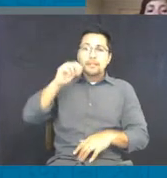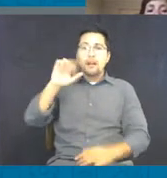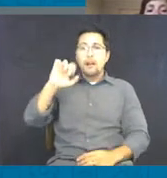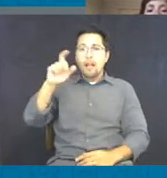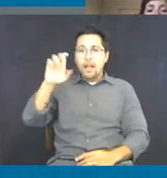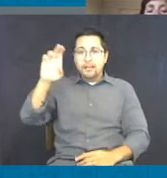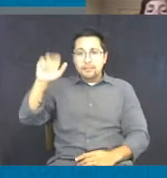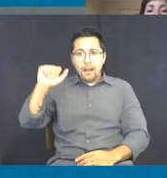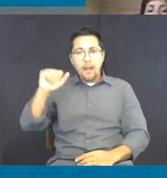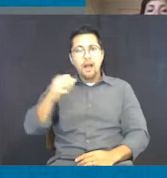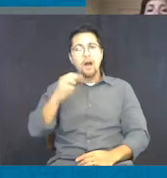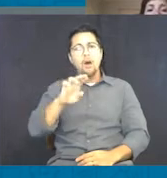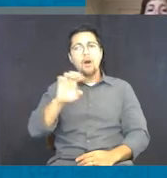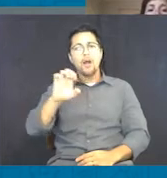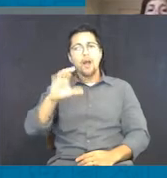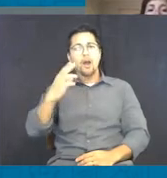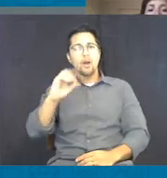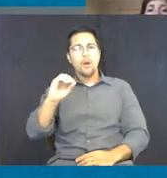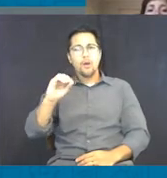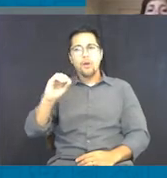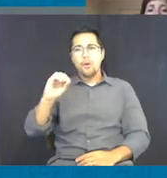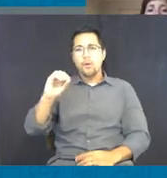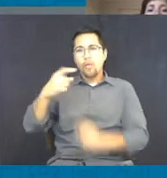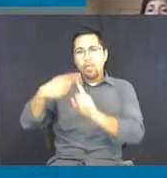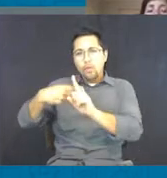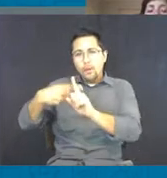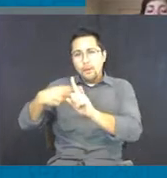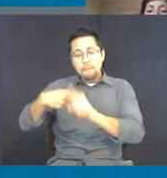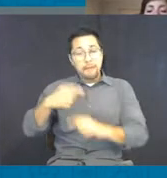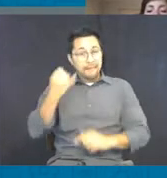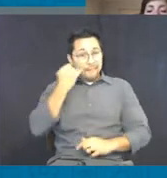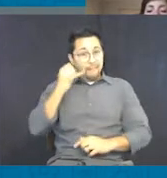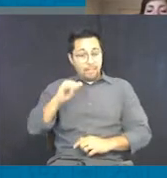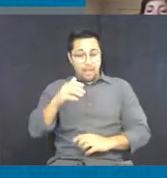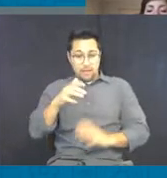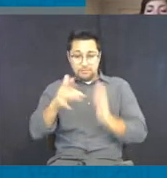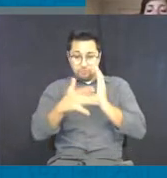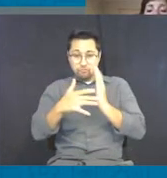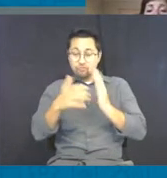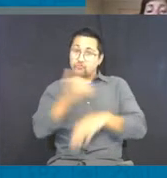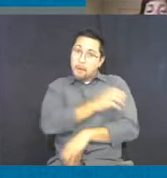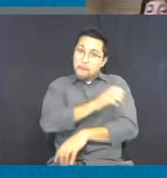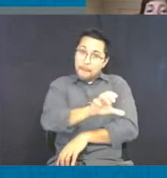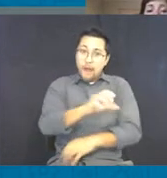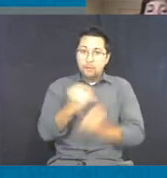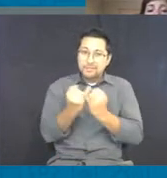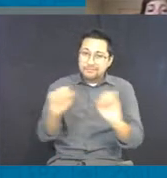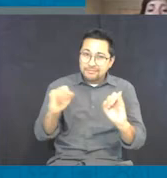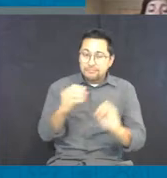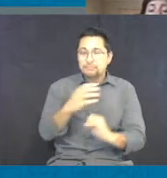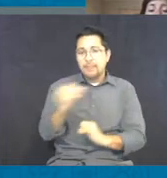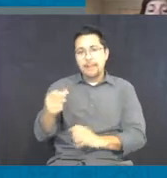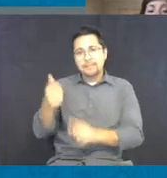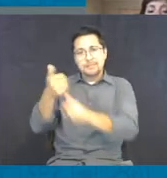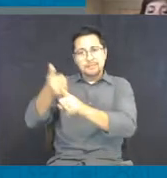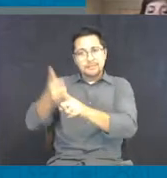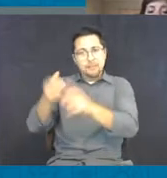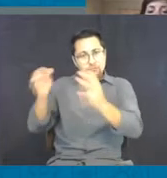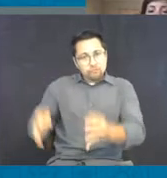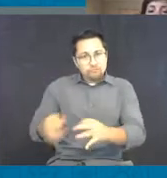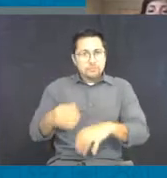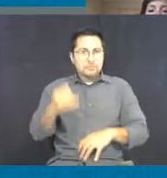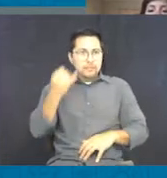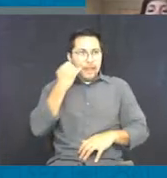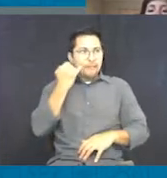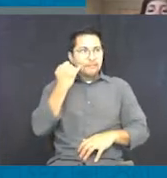Ecobee thermostat. But if the technology empowers independence and self determination, if it's